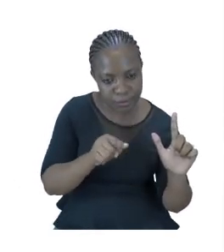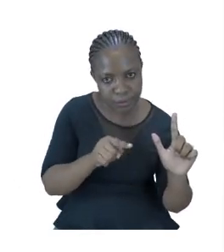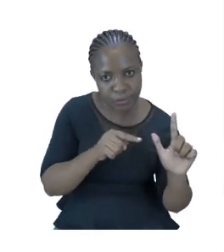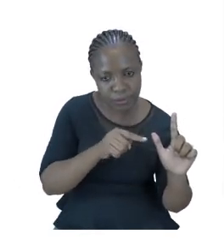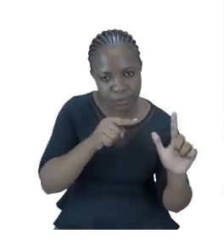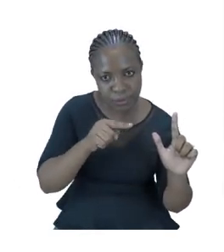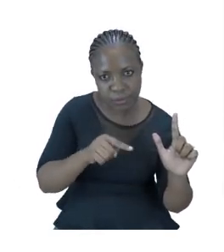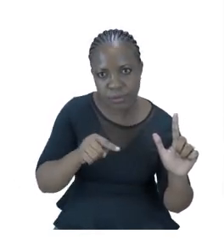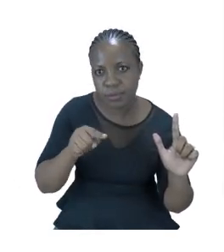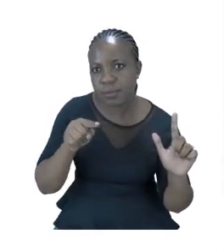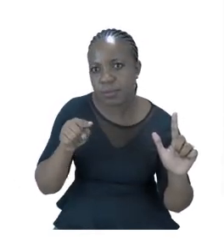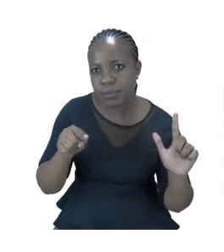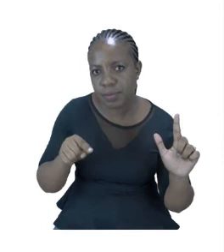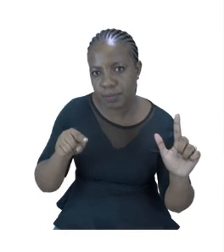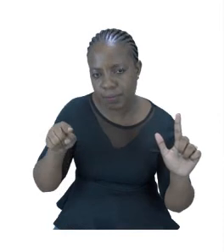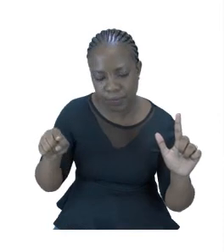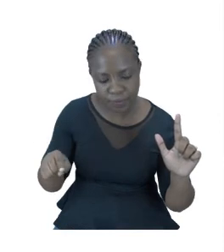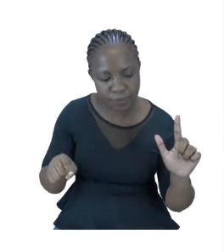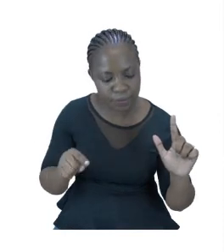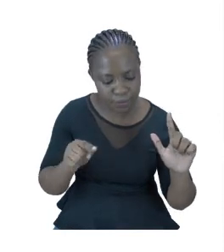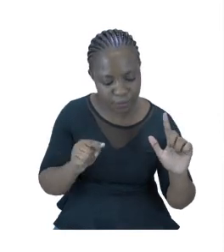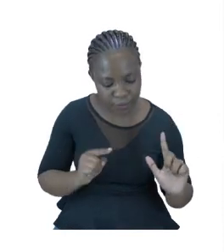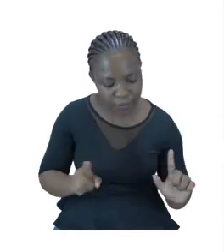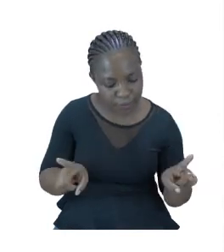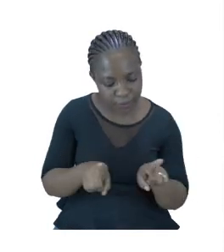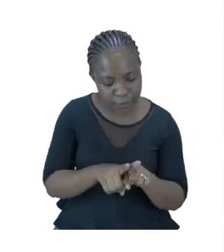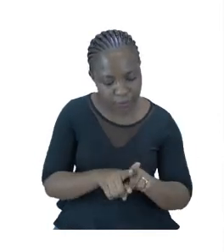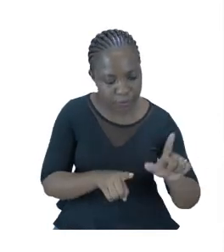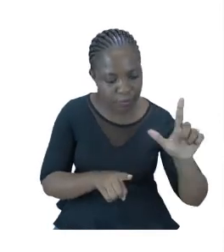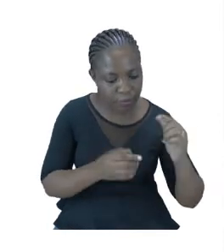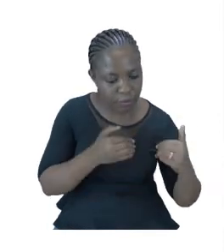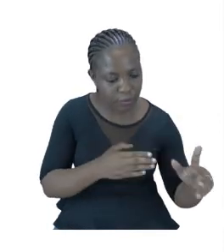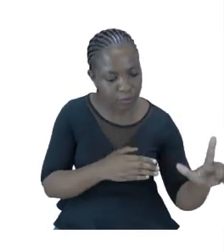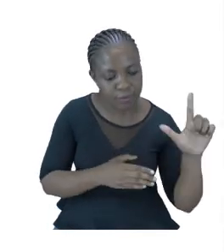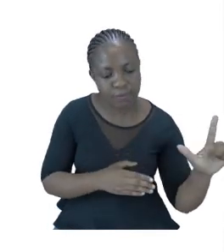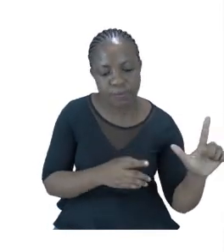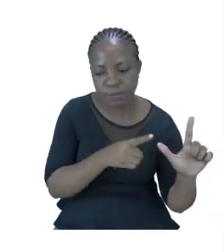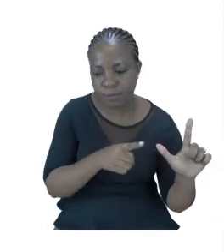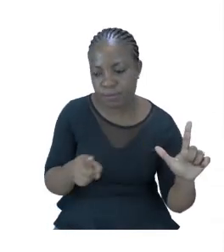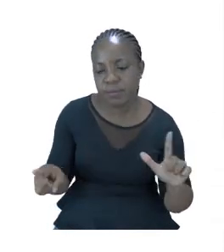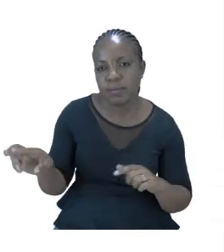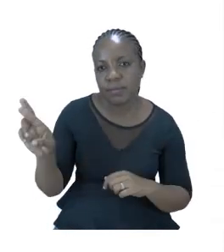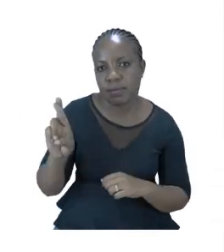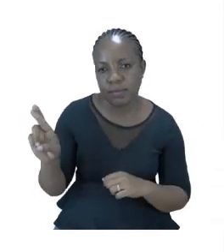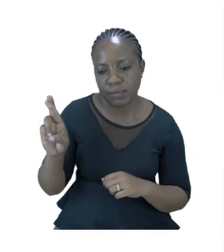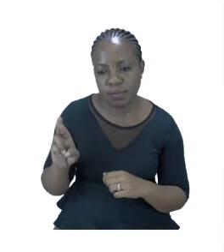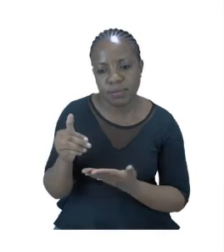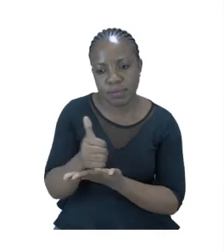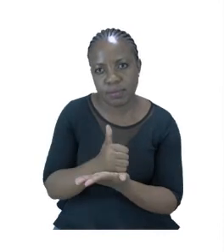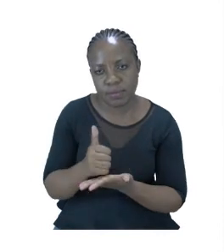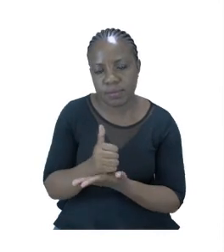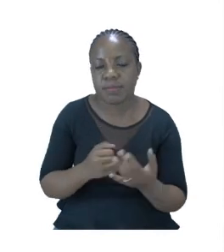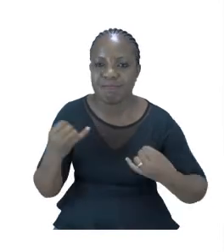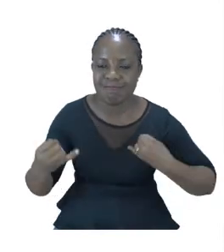your time so that your work will be neat and correct. Have fun,